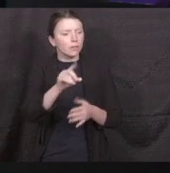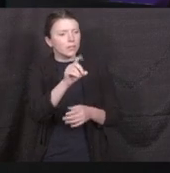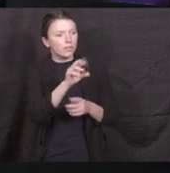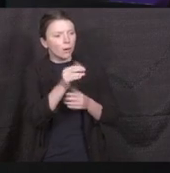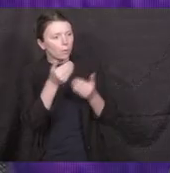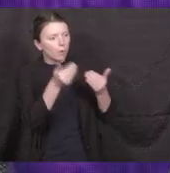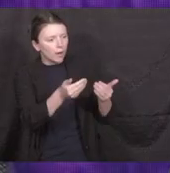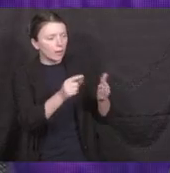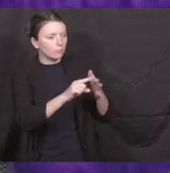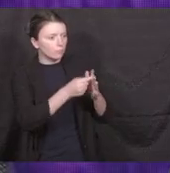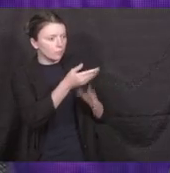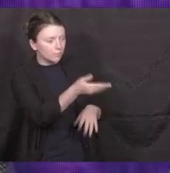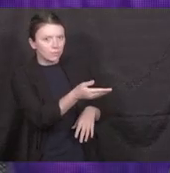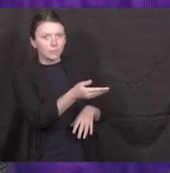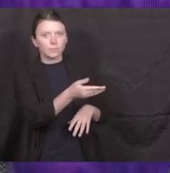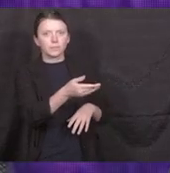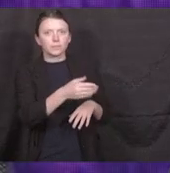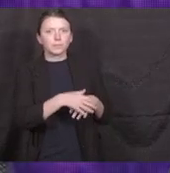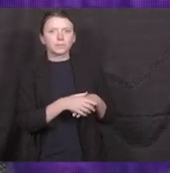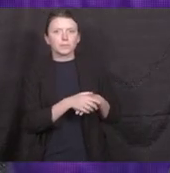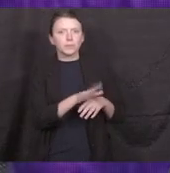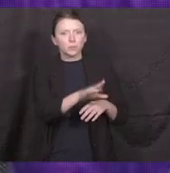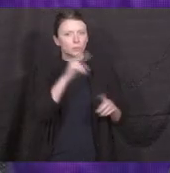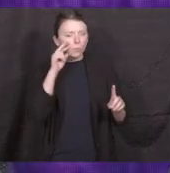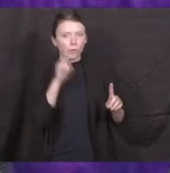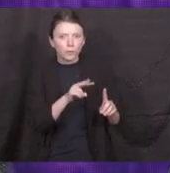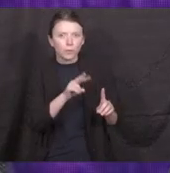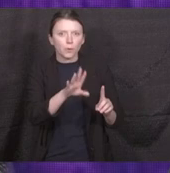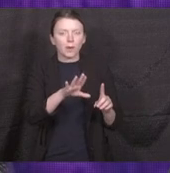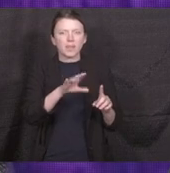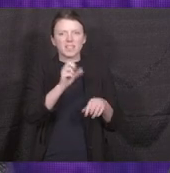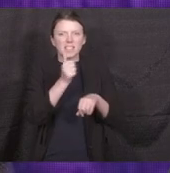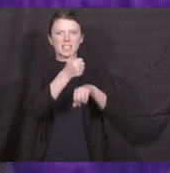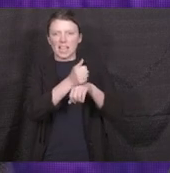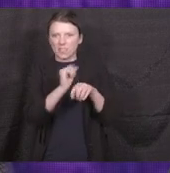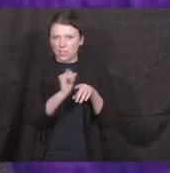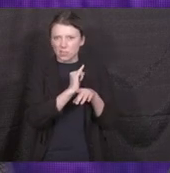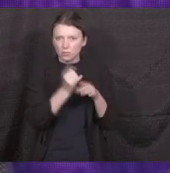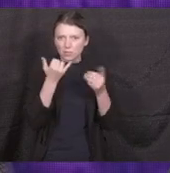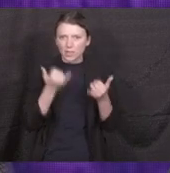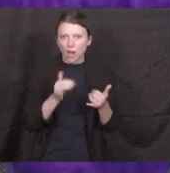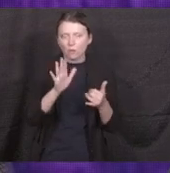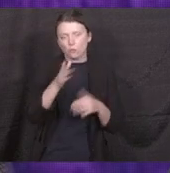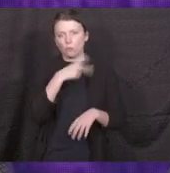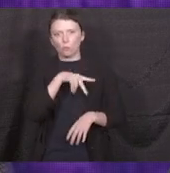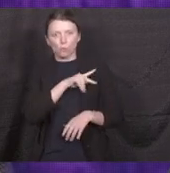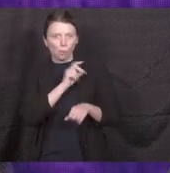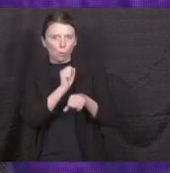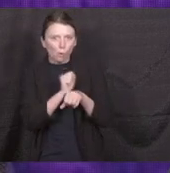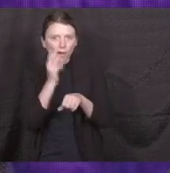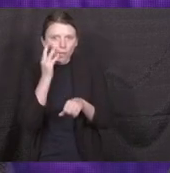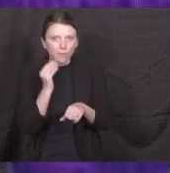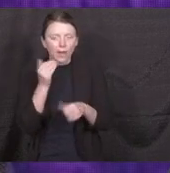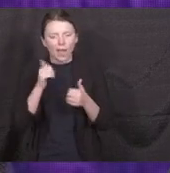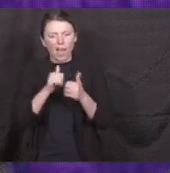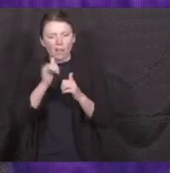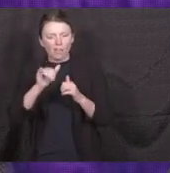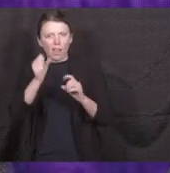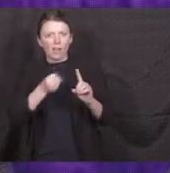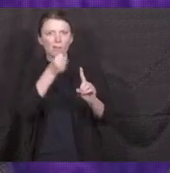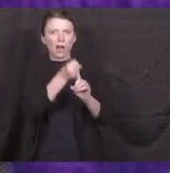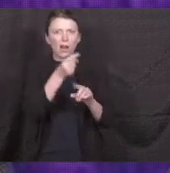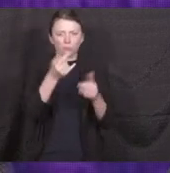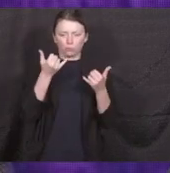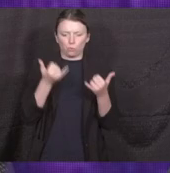you. I'm curious to hear from your point of view, how is the state of the industry and your personal work experience impacted what you are